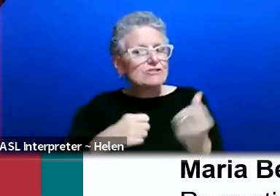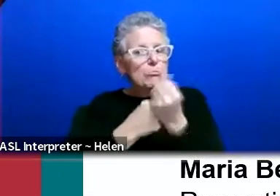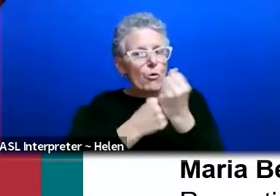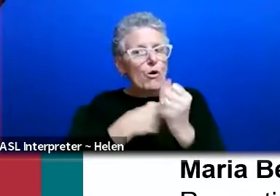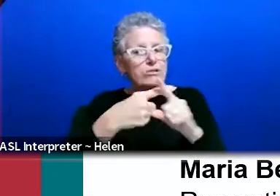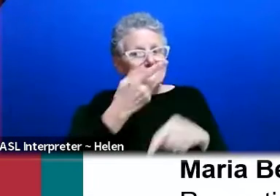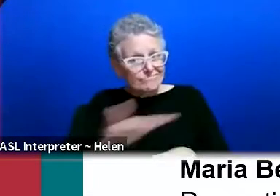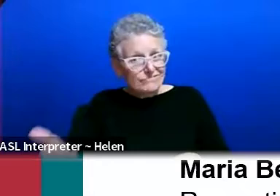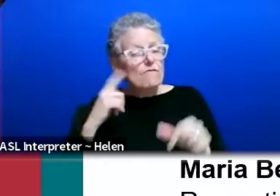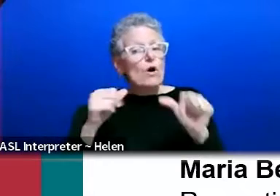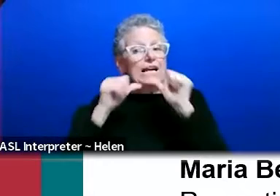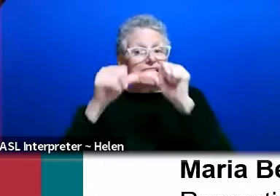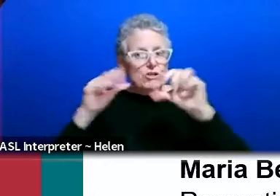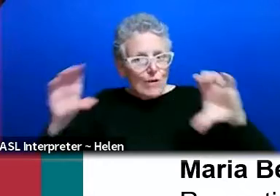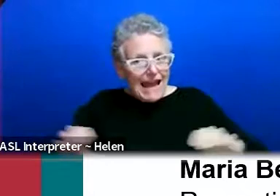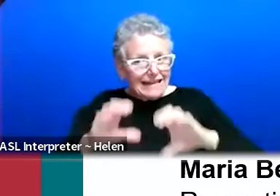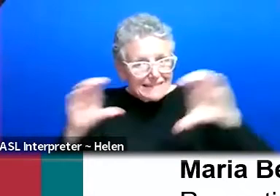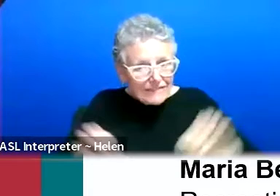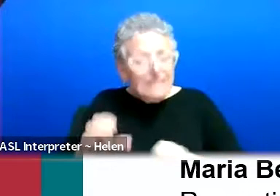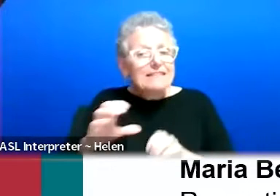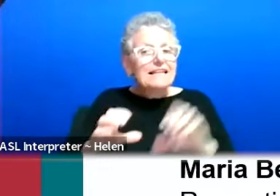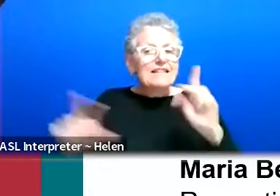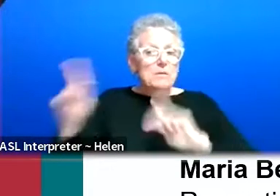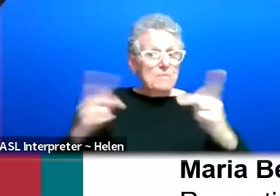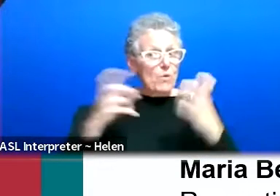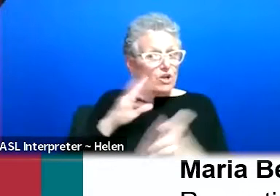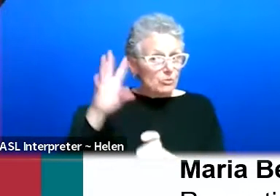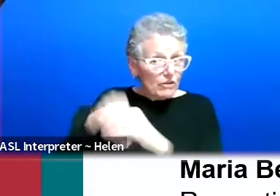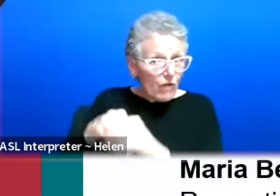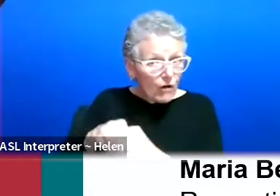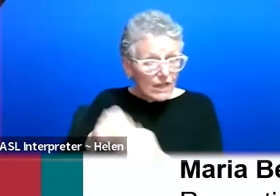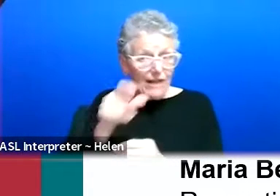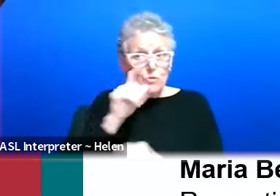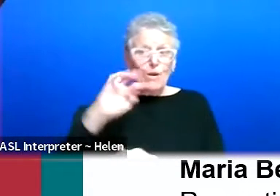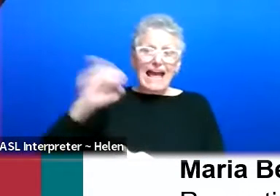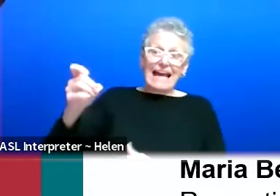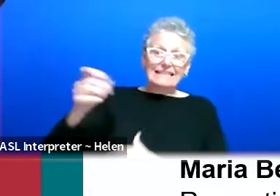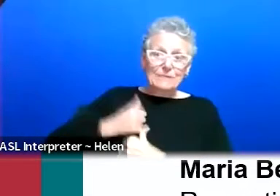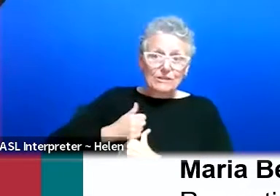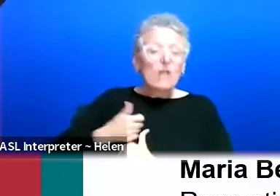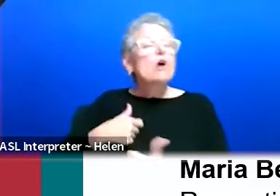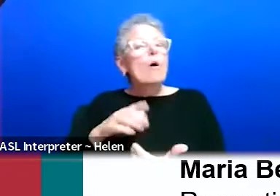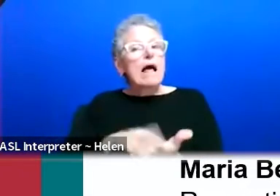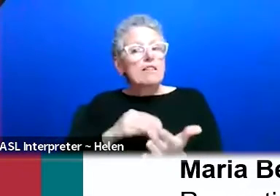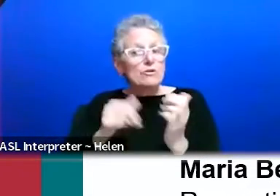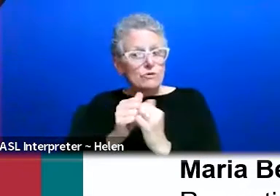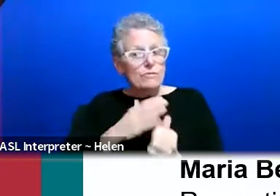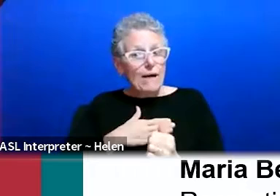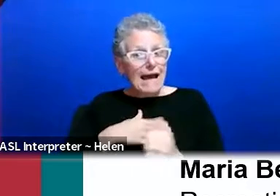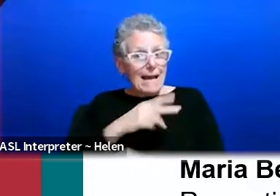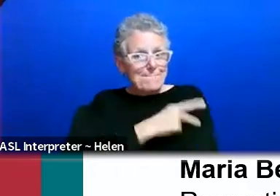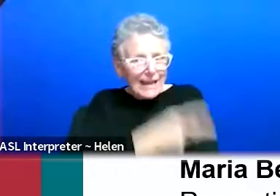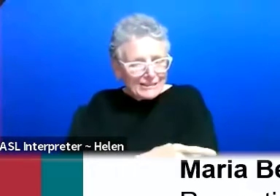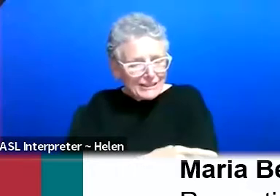continue activities that they wanted to pursue. And so I kind of learned along with my patients,